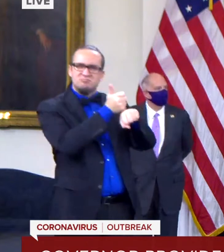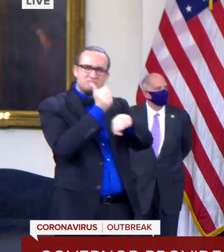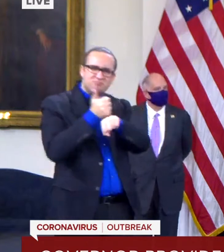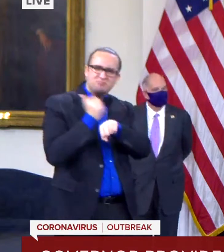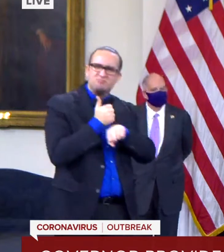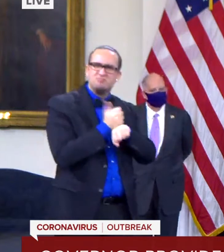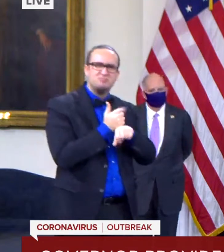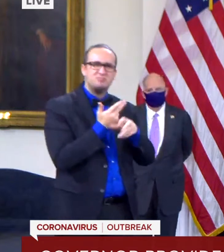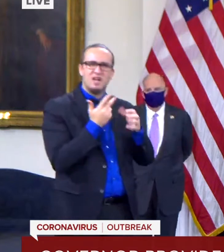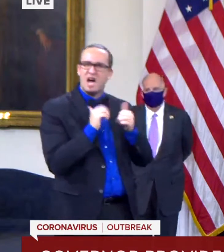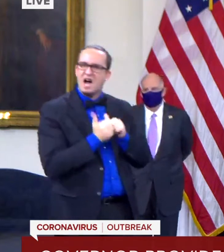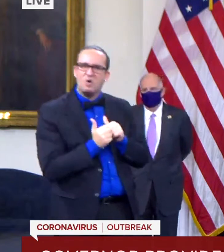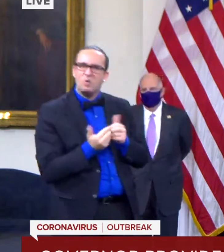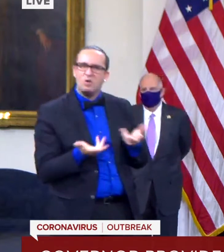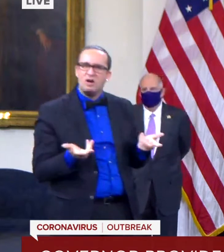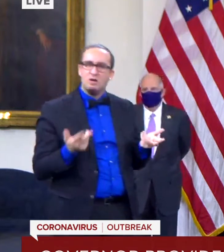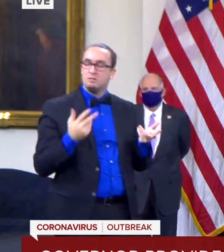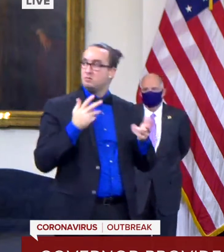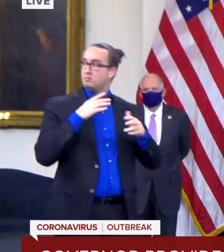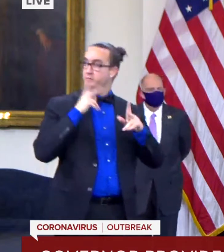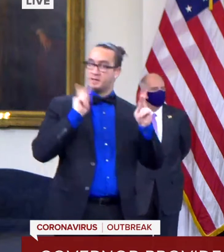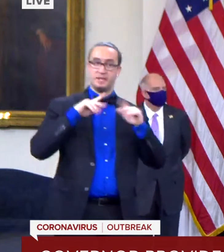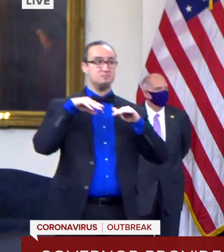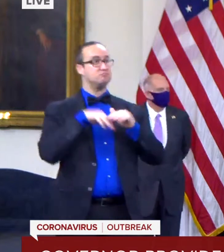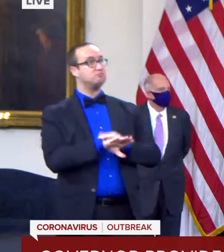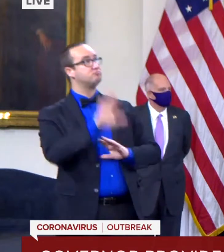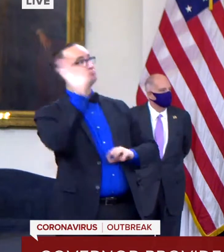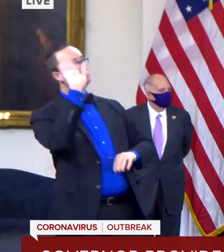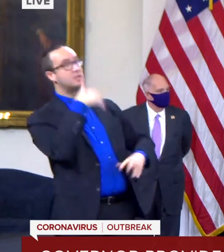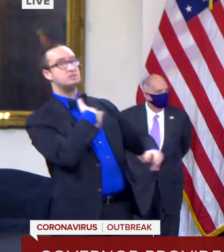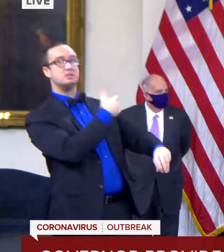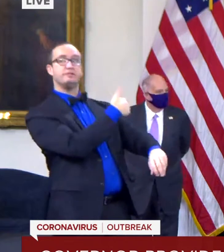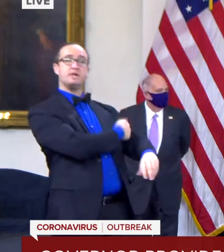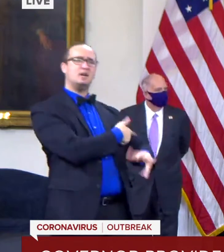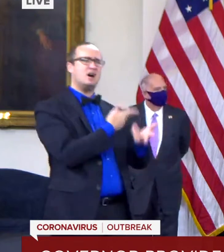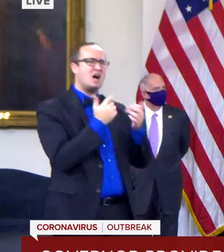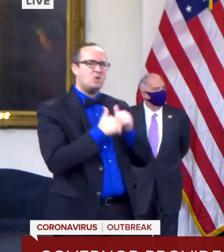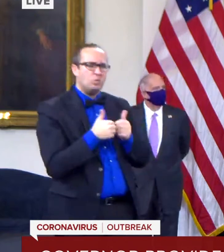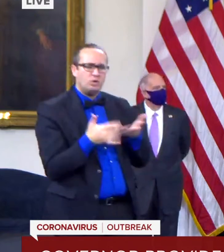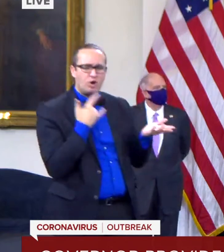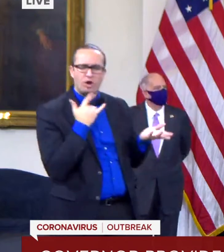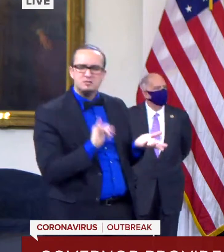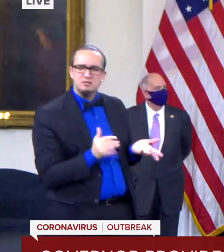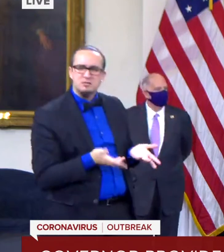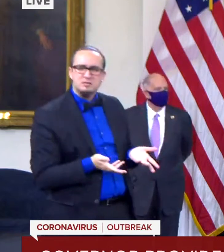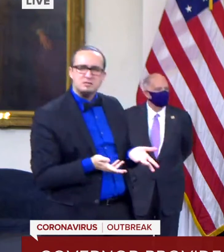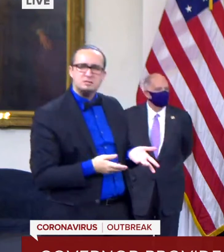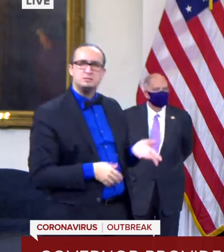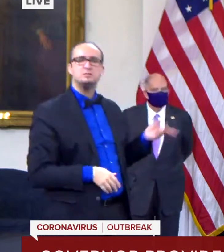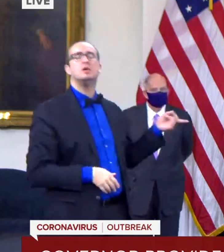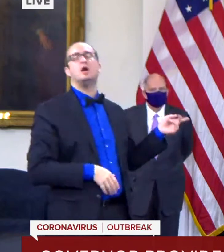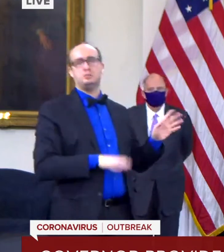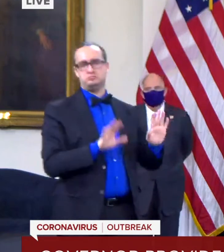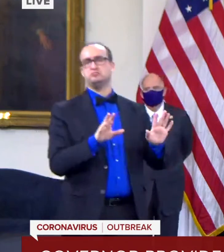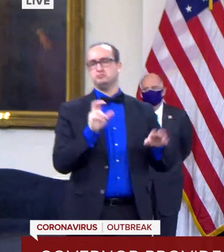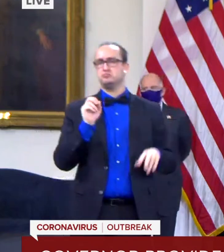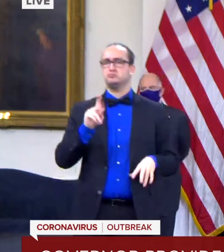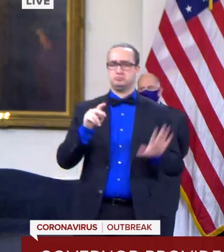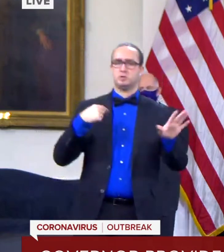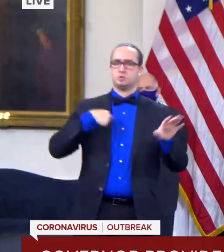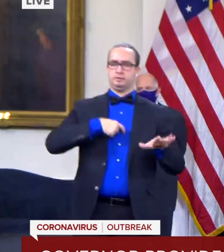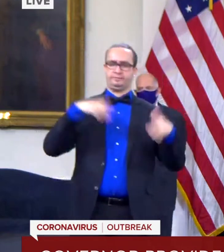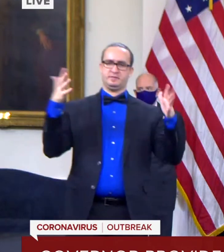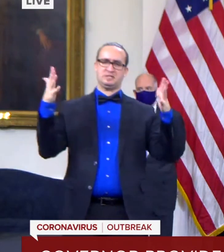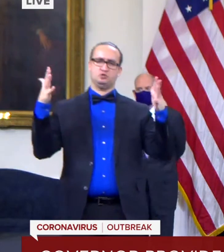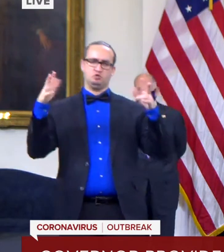when everything gets set up? Yeah, so when the assessment and all that's already done, and we have a schematic of how